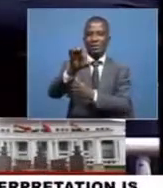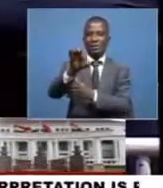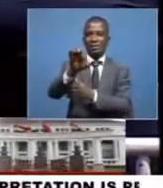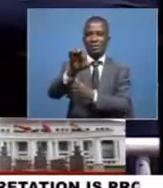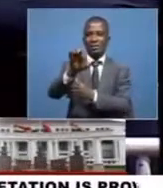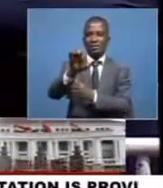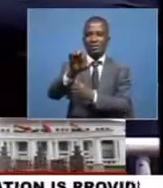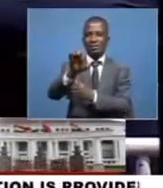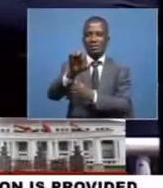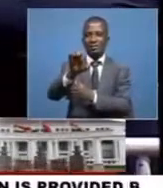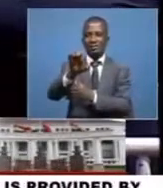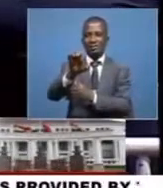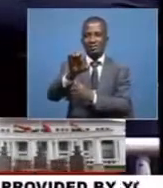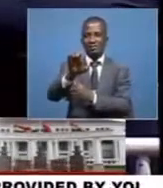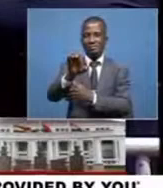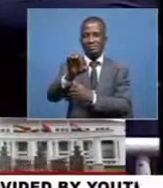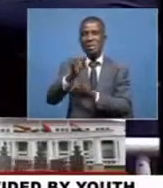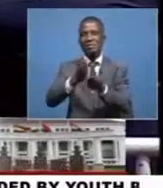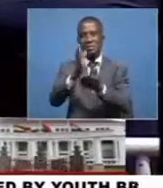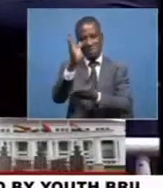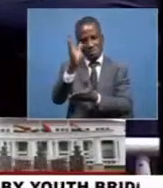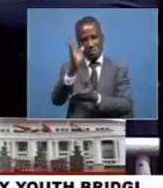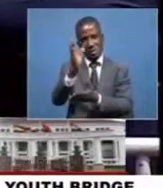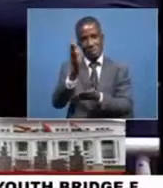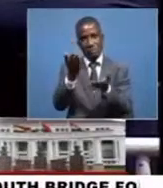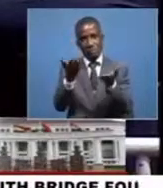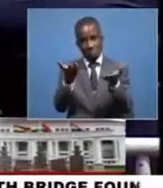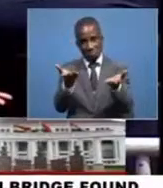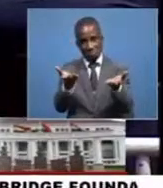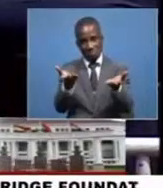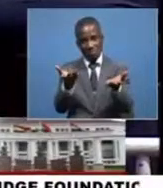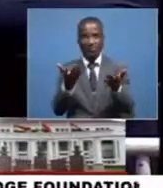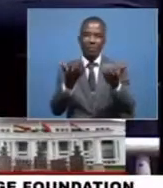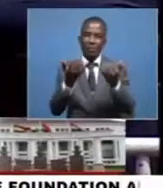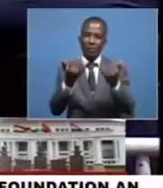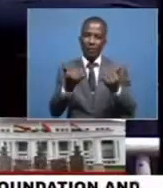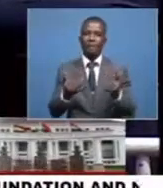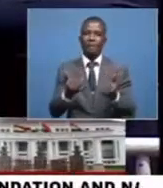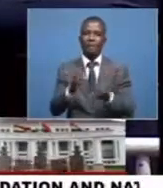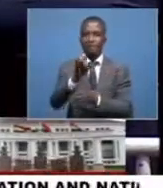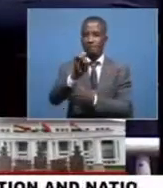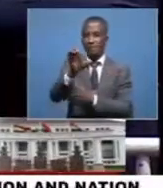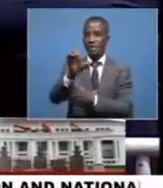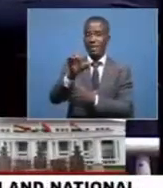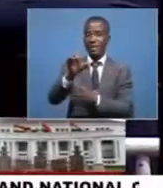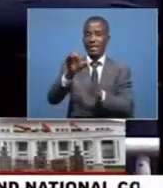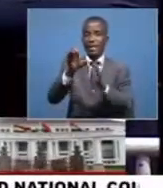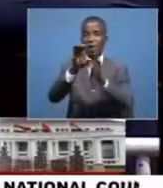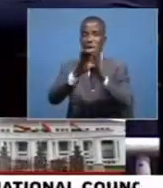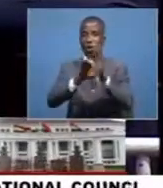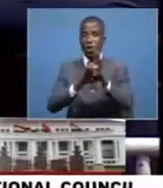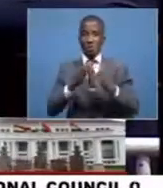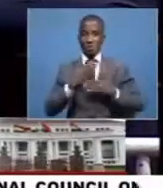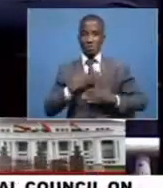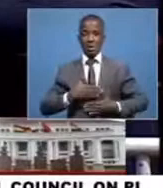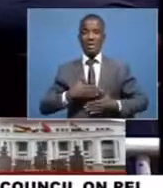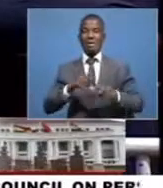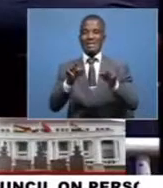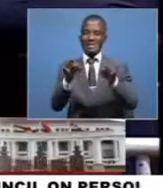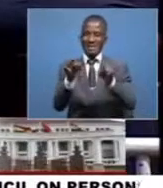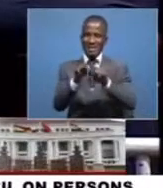they do not agree with us, that even though this is the EC, a constitutional body, the